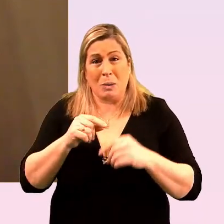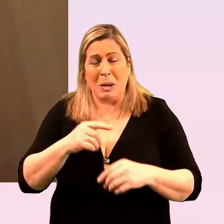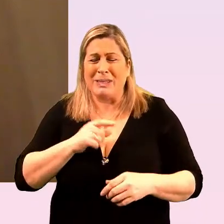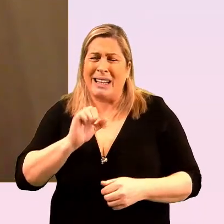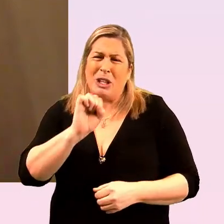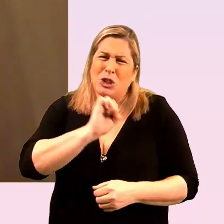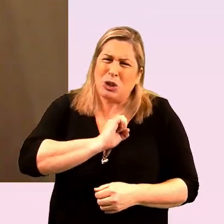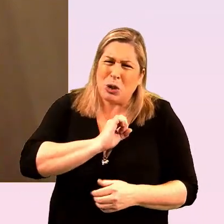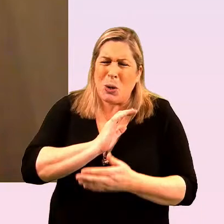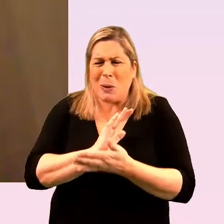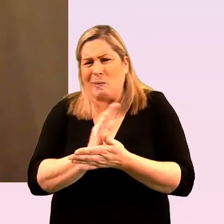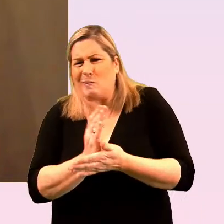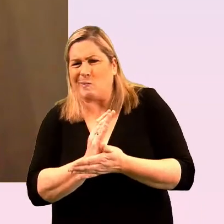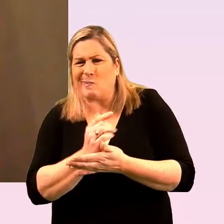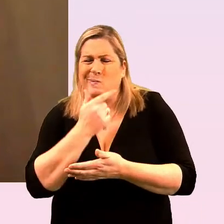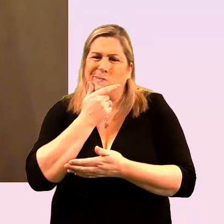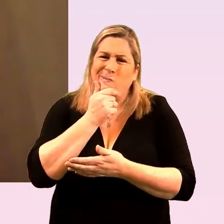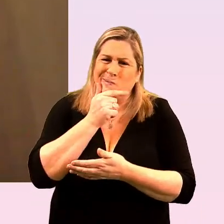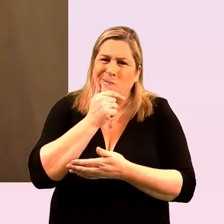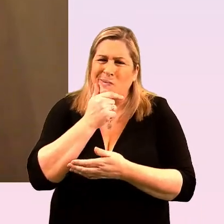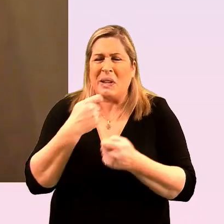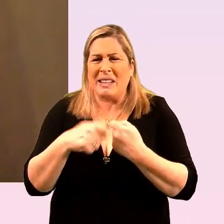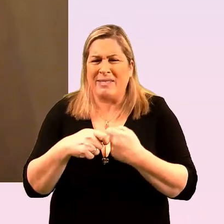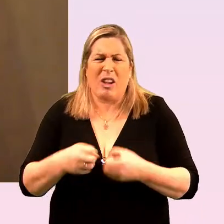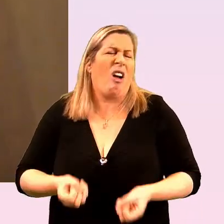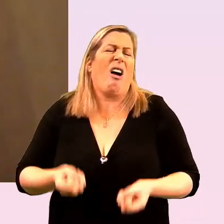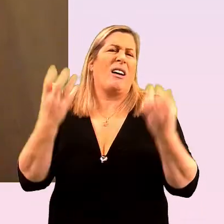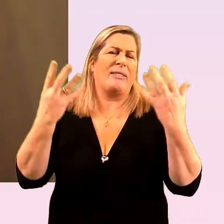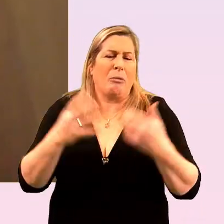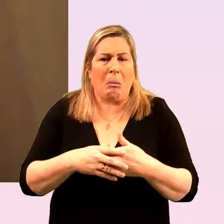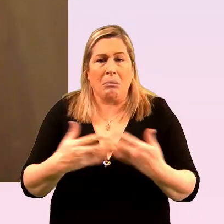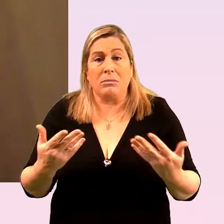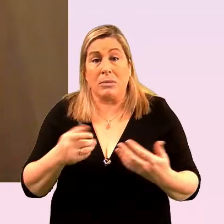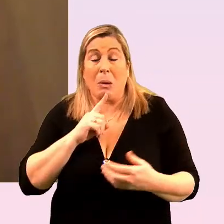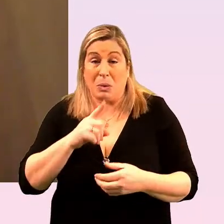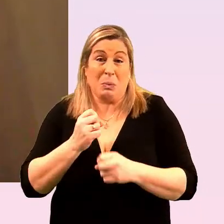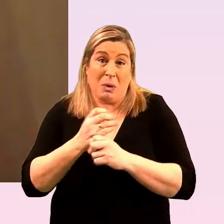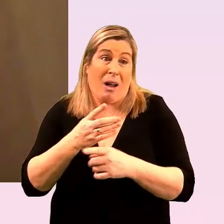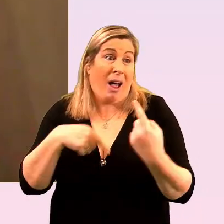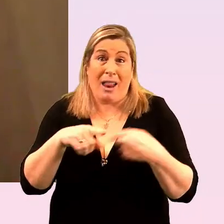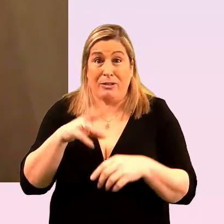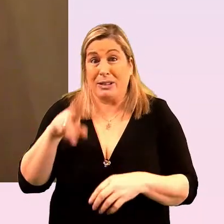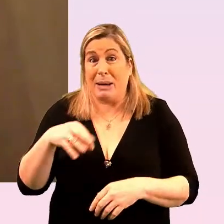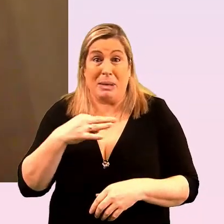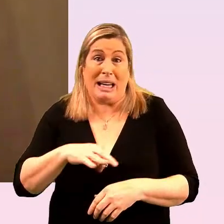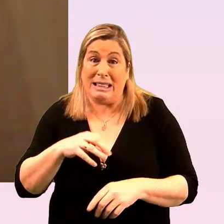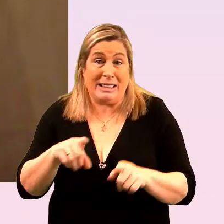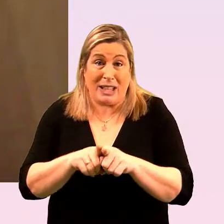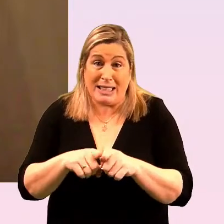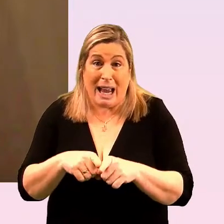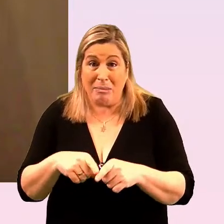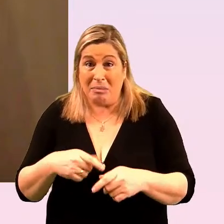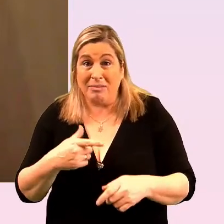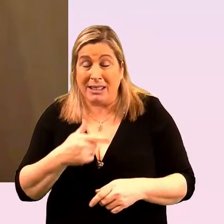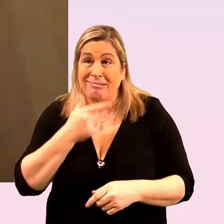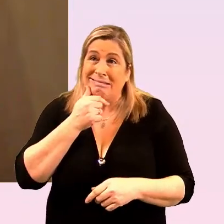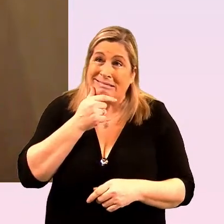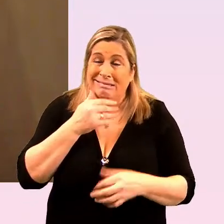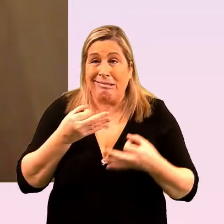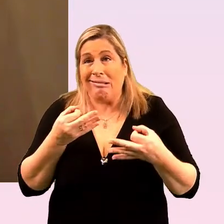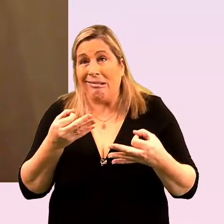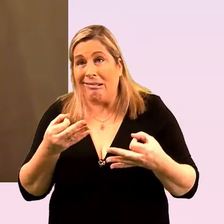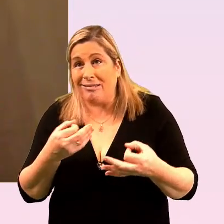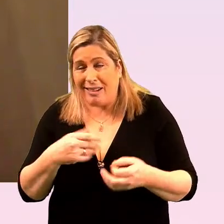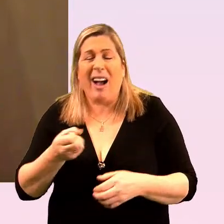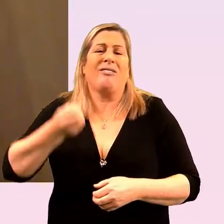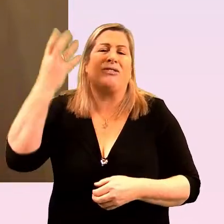do something, and we end up not doing anything. And we can all be guilty of that. And so the aim is to try